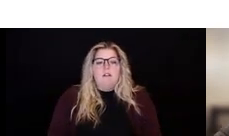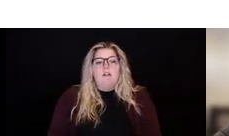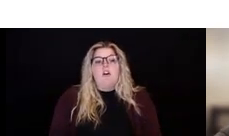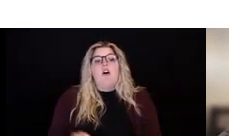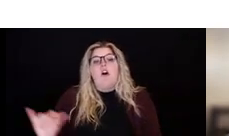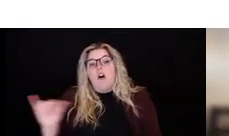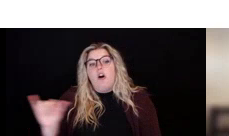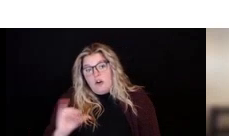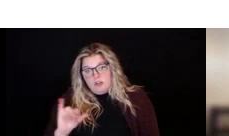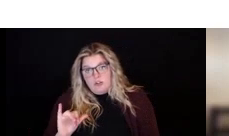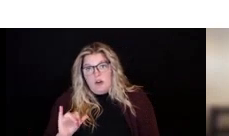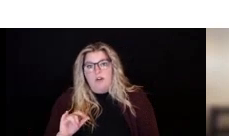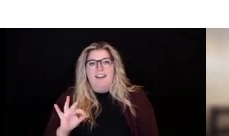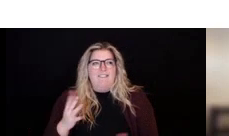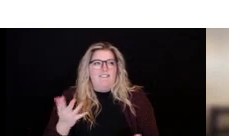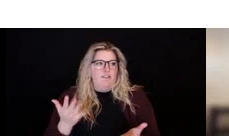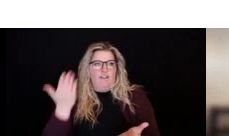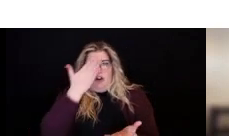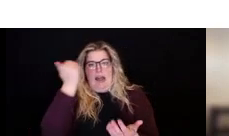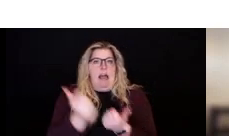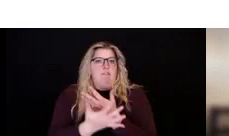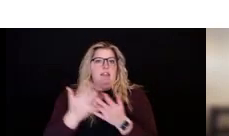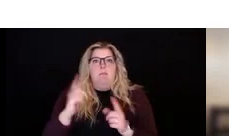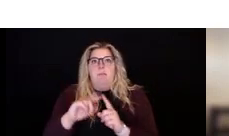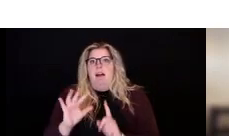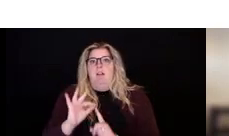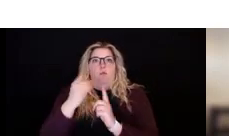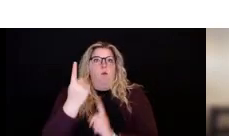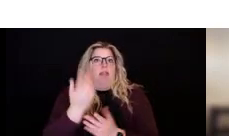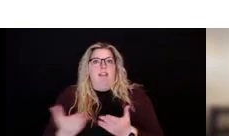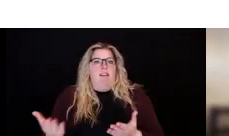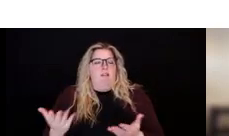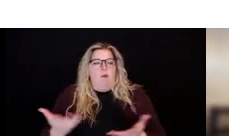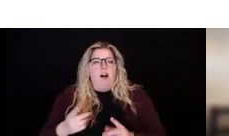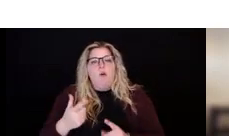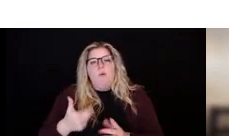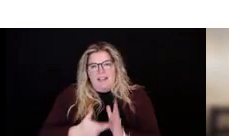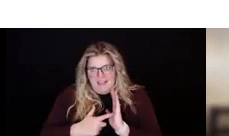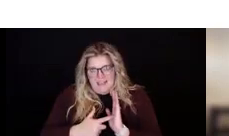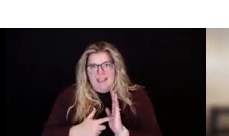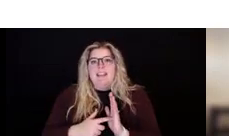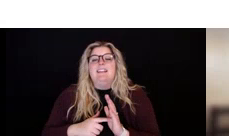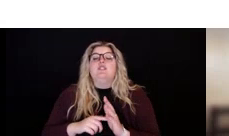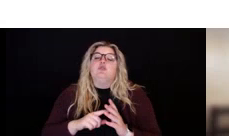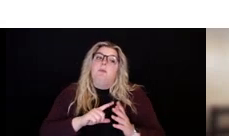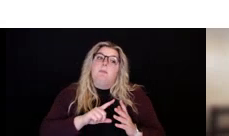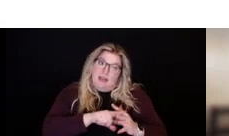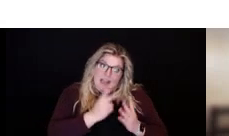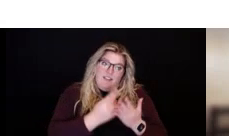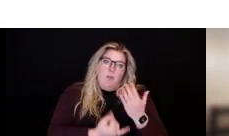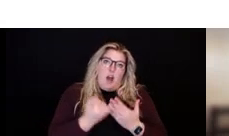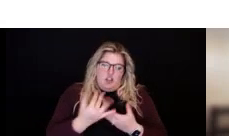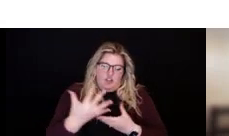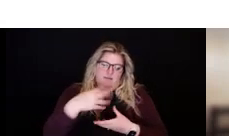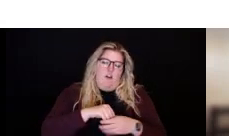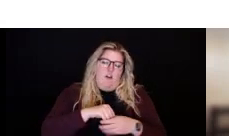if we take nothing else away from this presentation, it's that we should account for accessibility from the start.